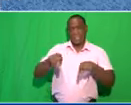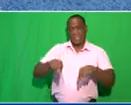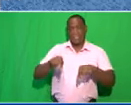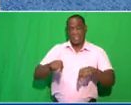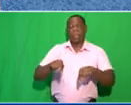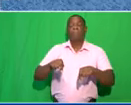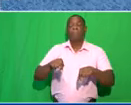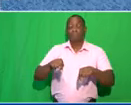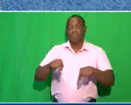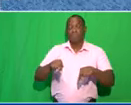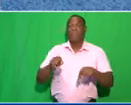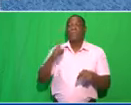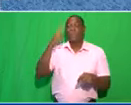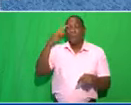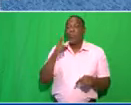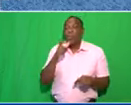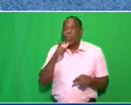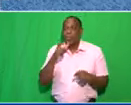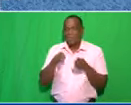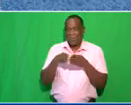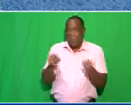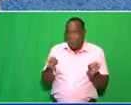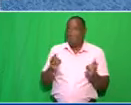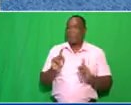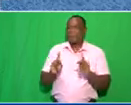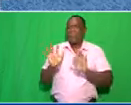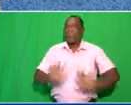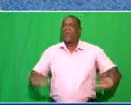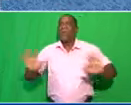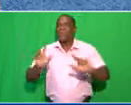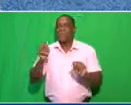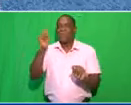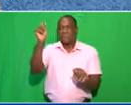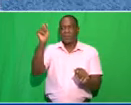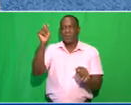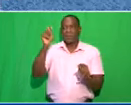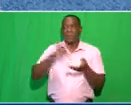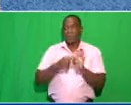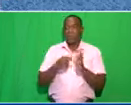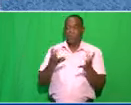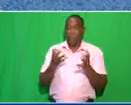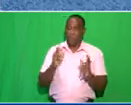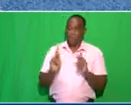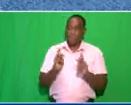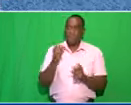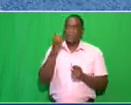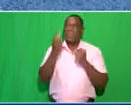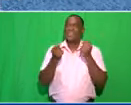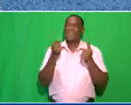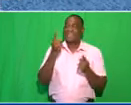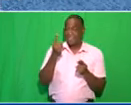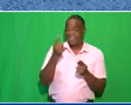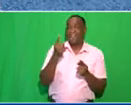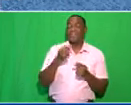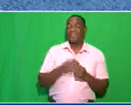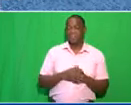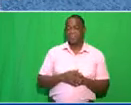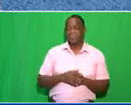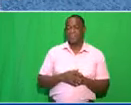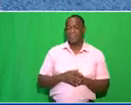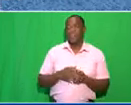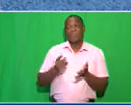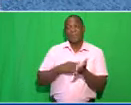it's meant for the public, so it has to be understandable. I mean, you know, I'm an academic, and I write so people don't understand, which